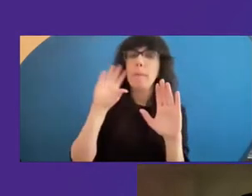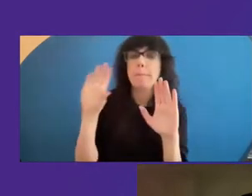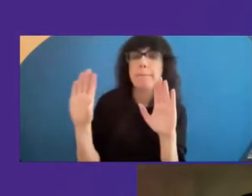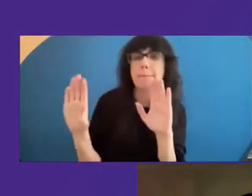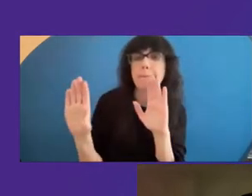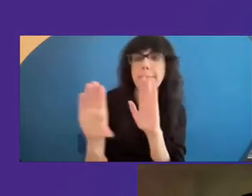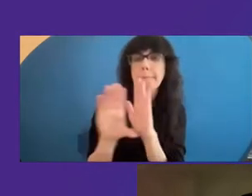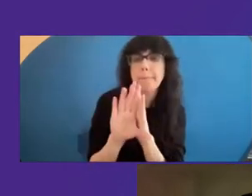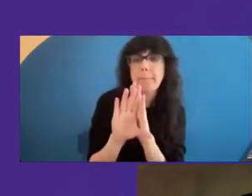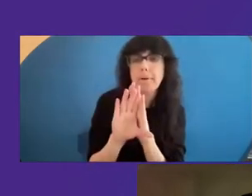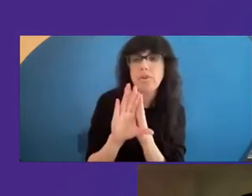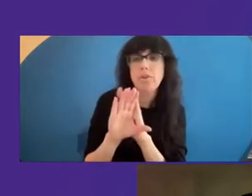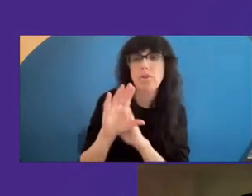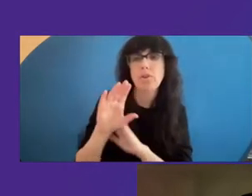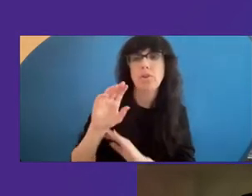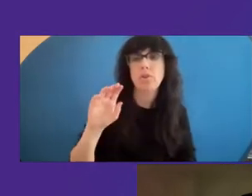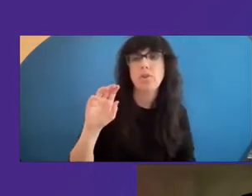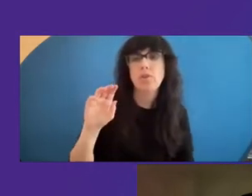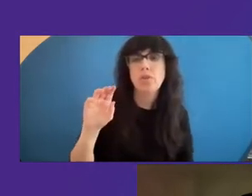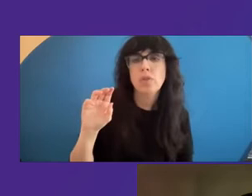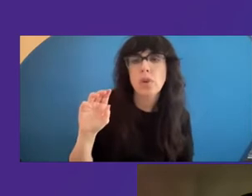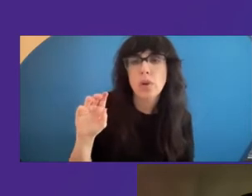of Tutankhamun's